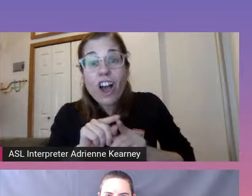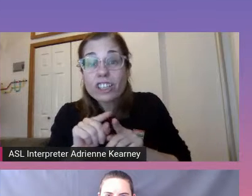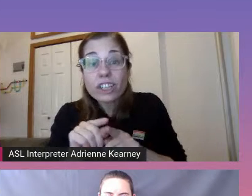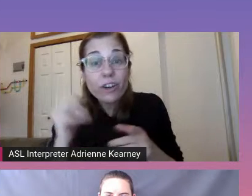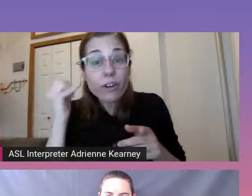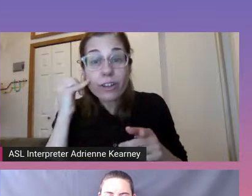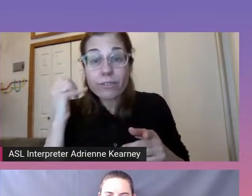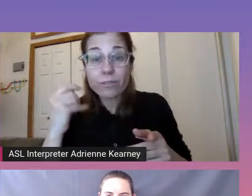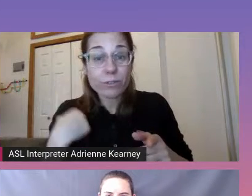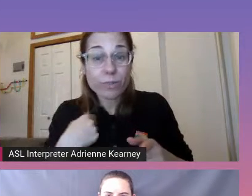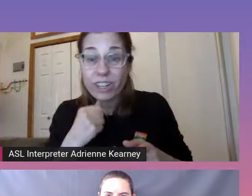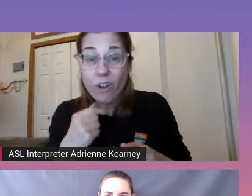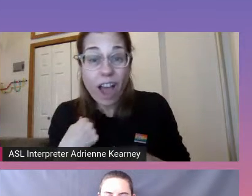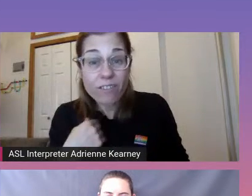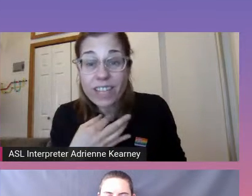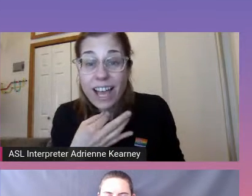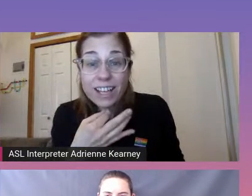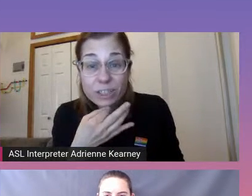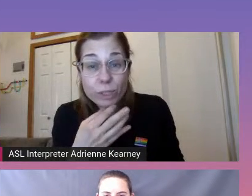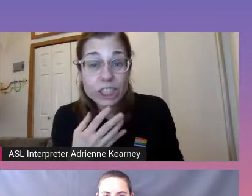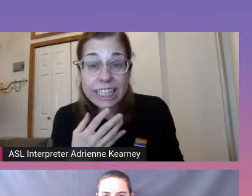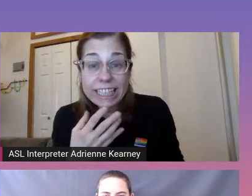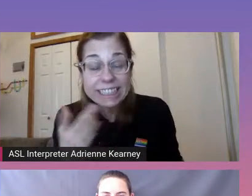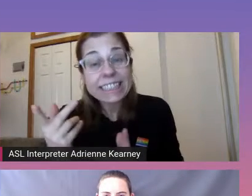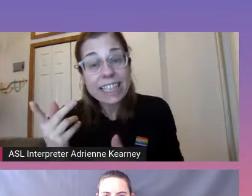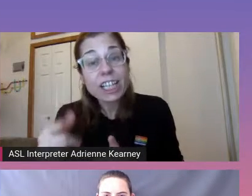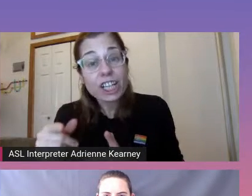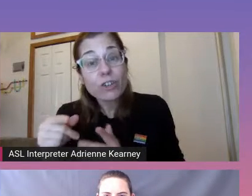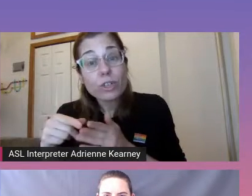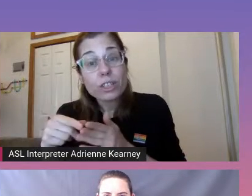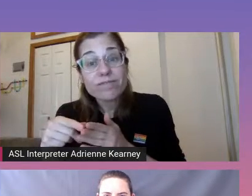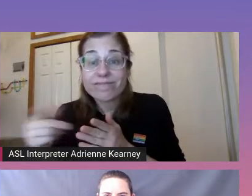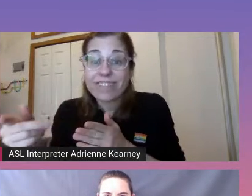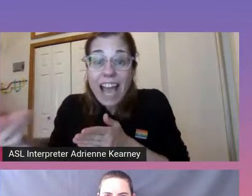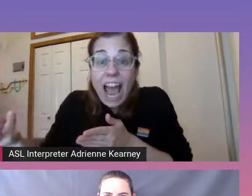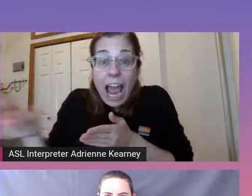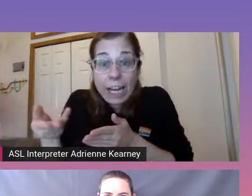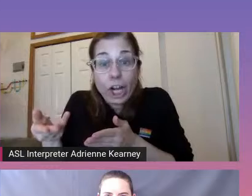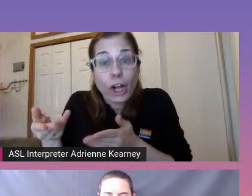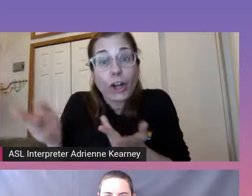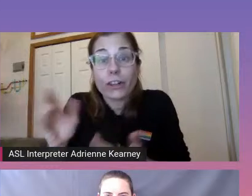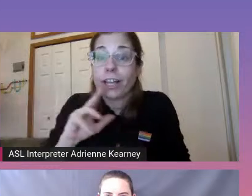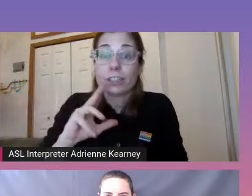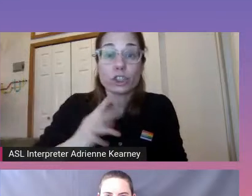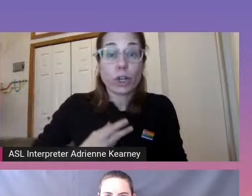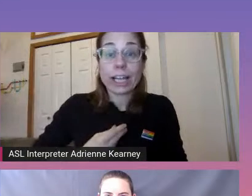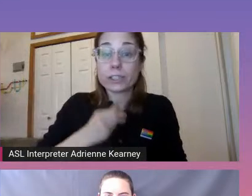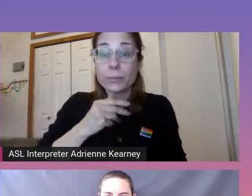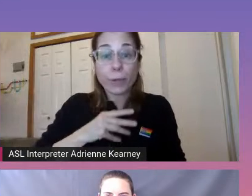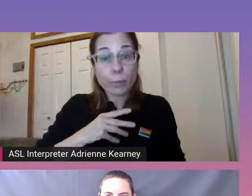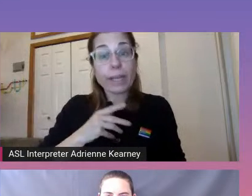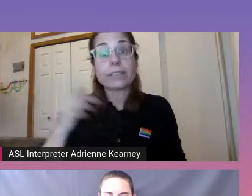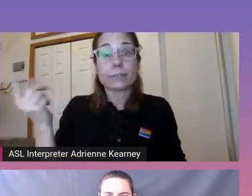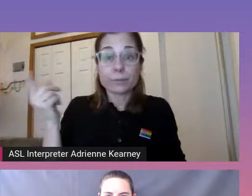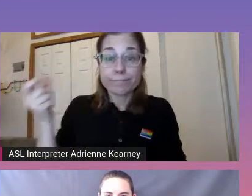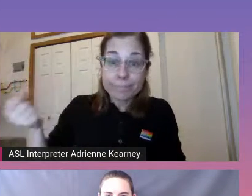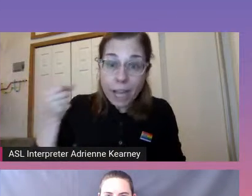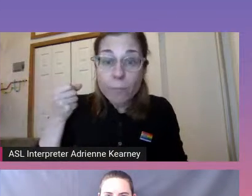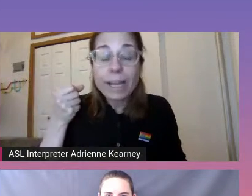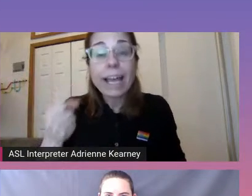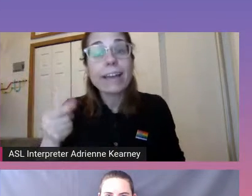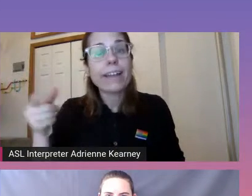the expertise or the lived experience. So we paid trans women to come in and serve for the entirety of the